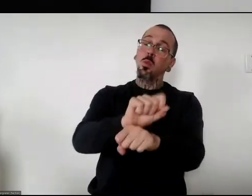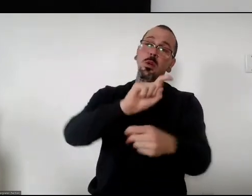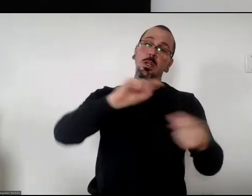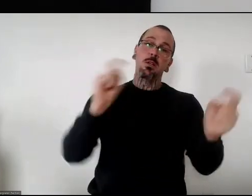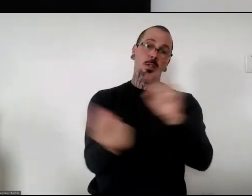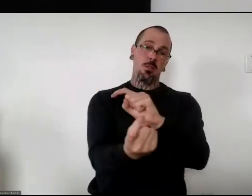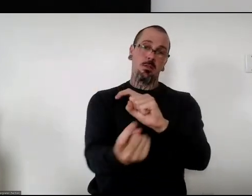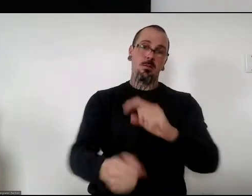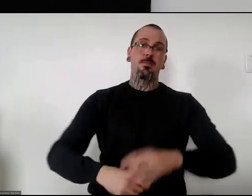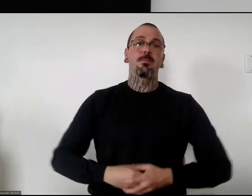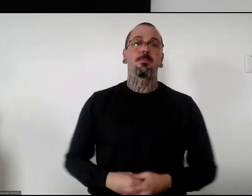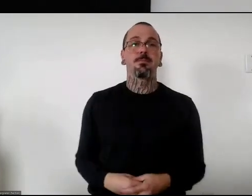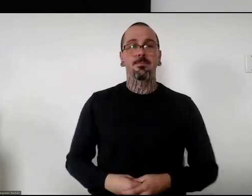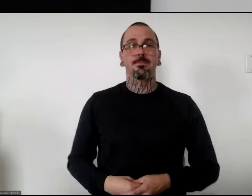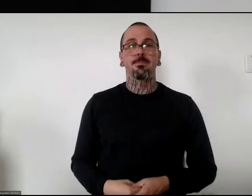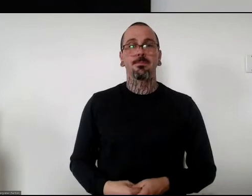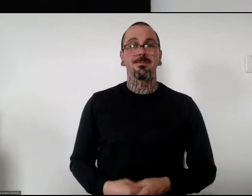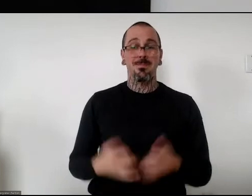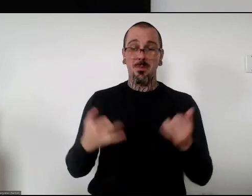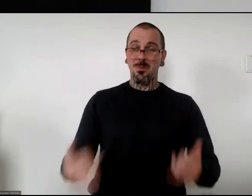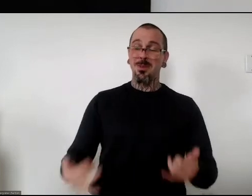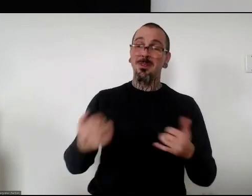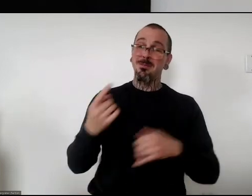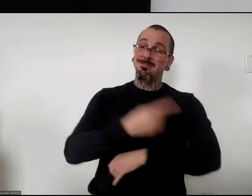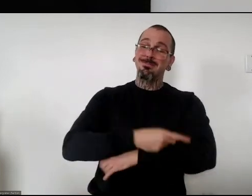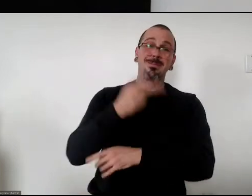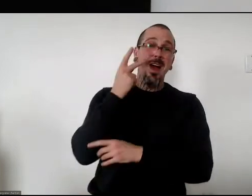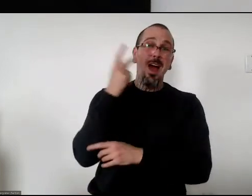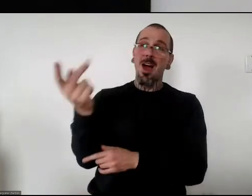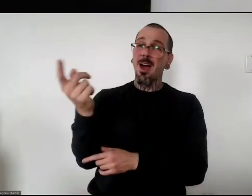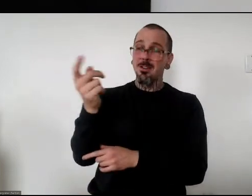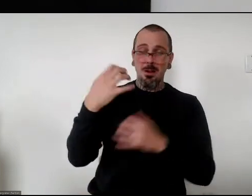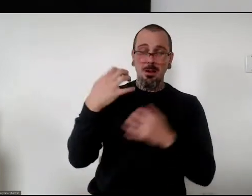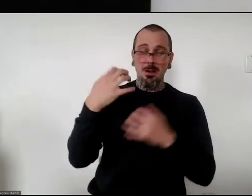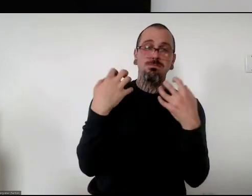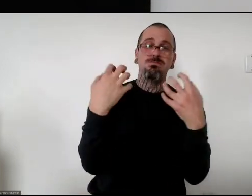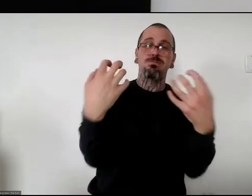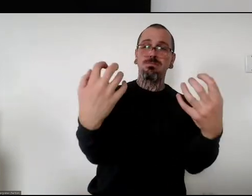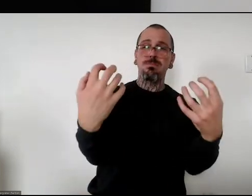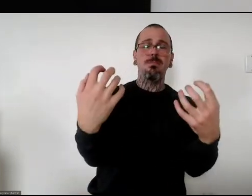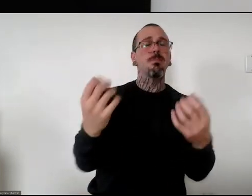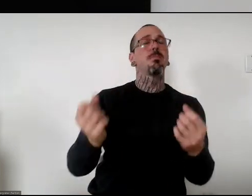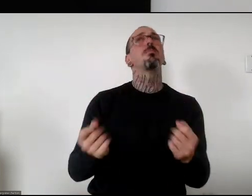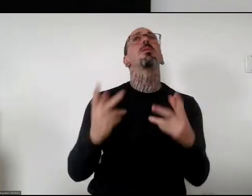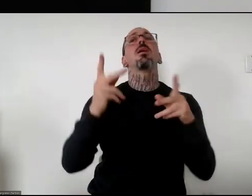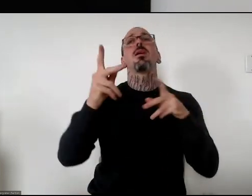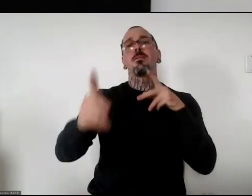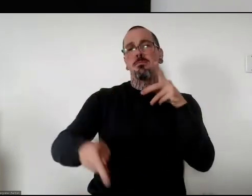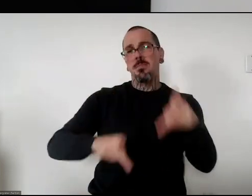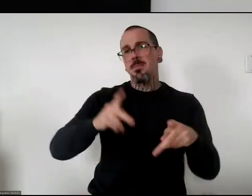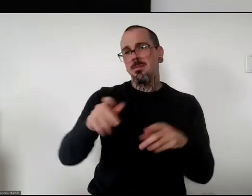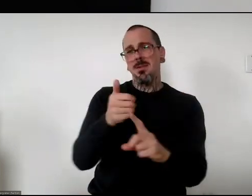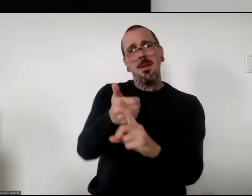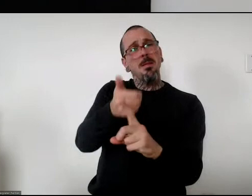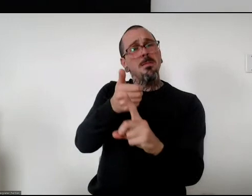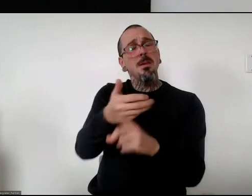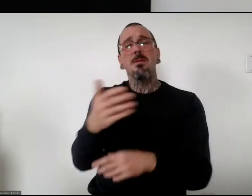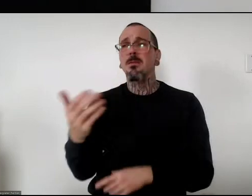When I look around the room today, I see many faces of people who have been deeply impacted by gender-based